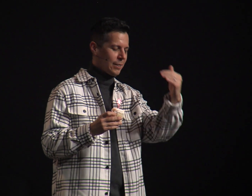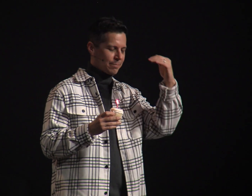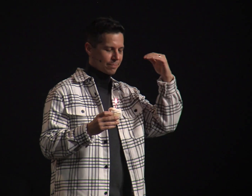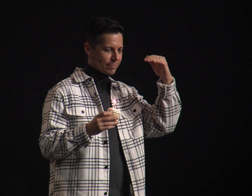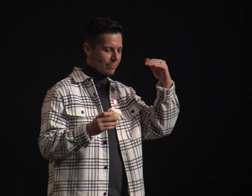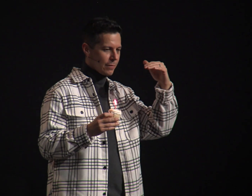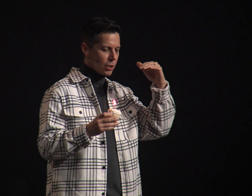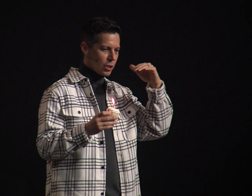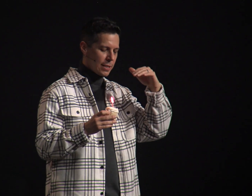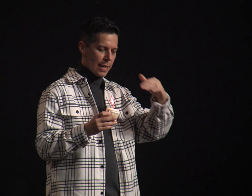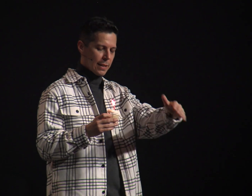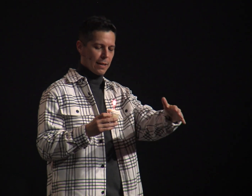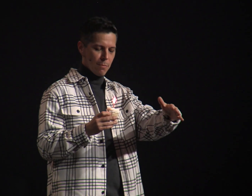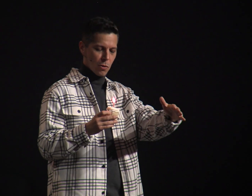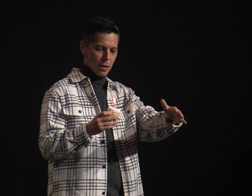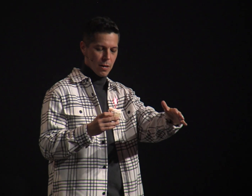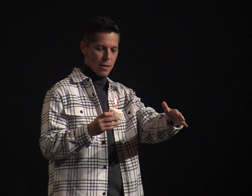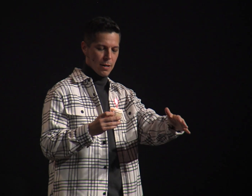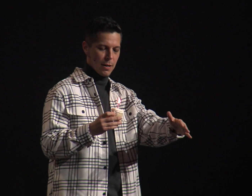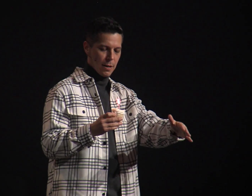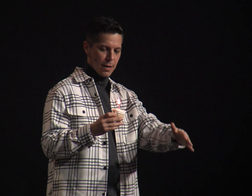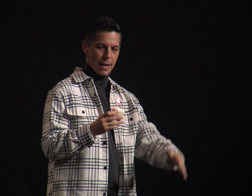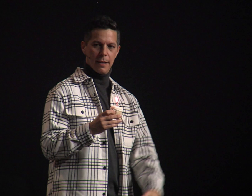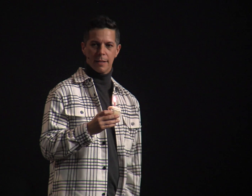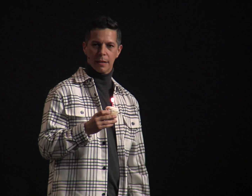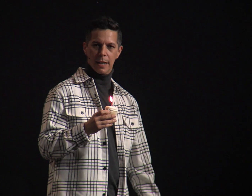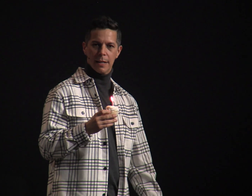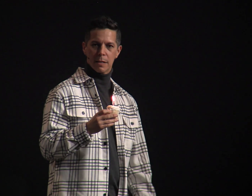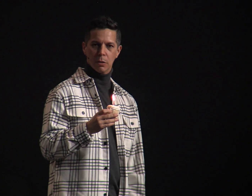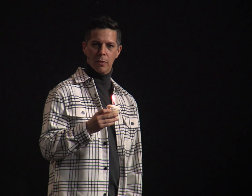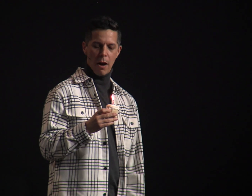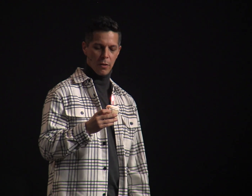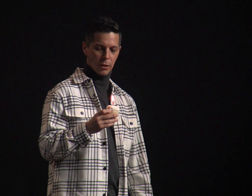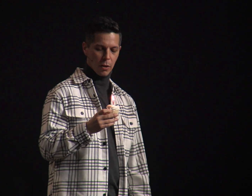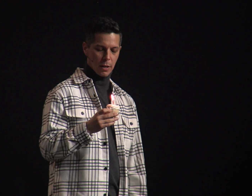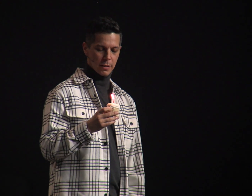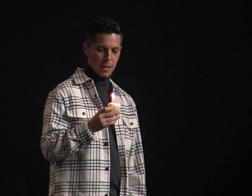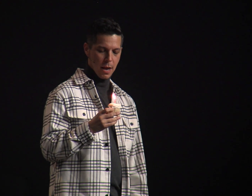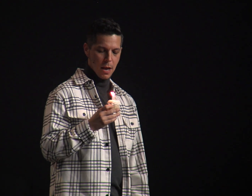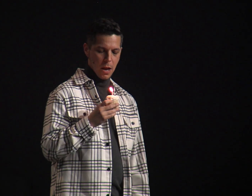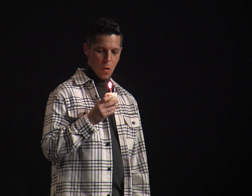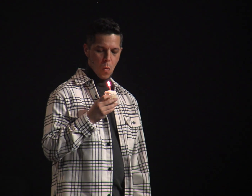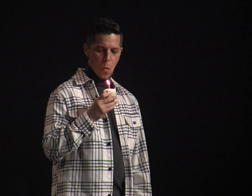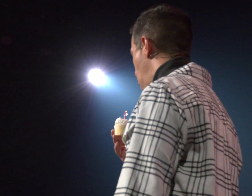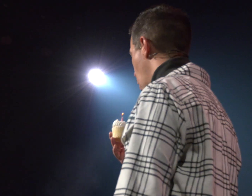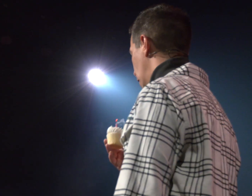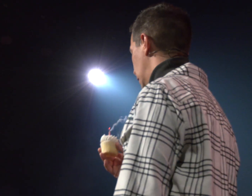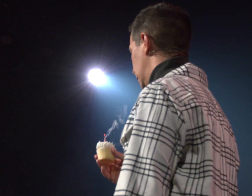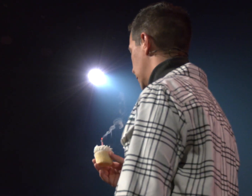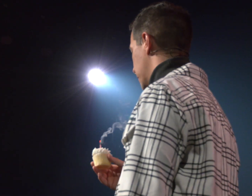flesh couldn't take it anymore, and then his light is blown out on the cross.